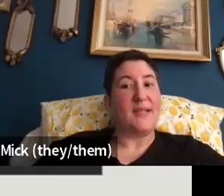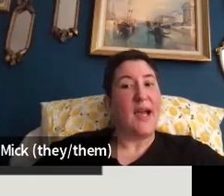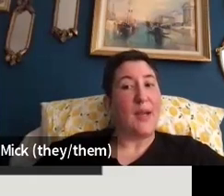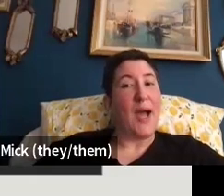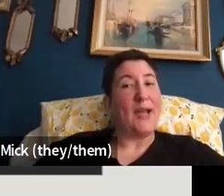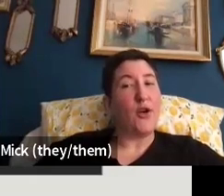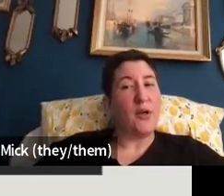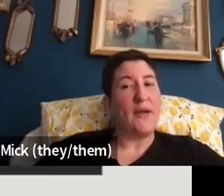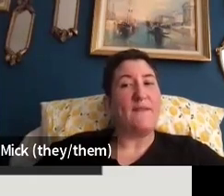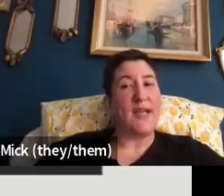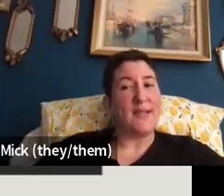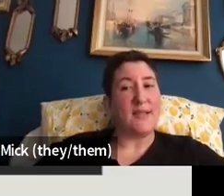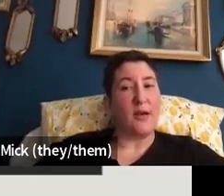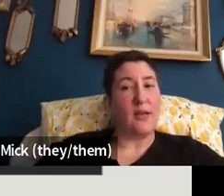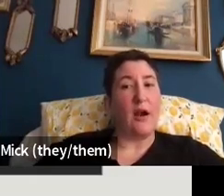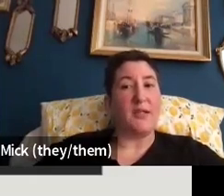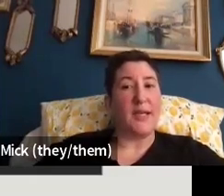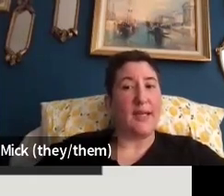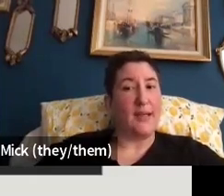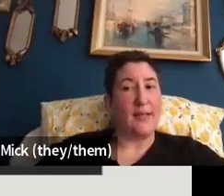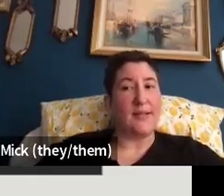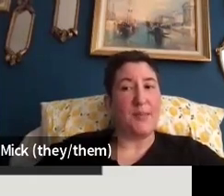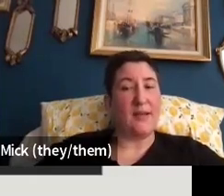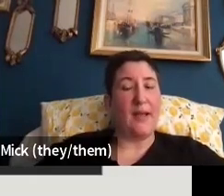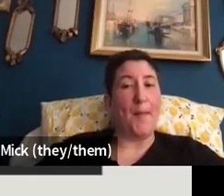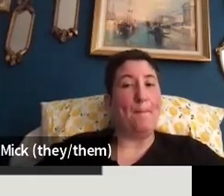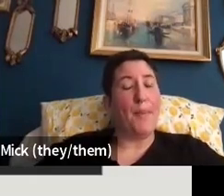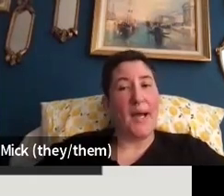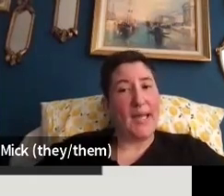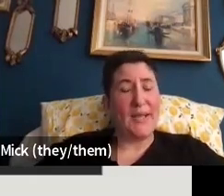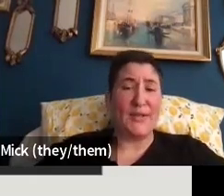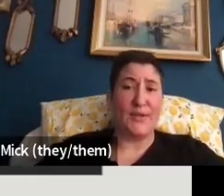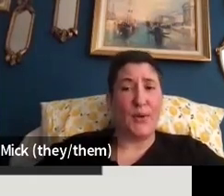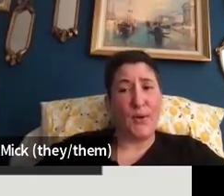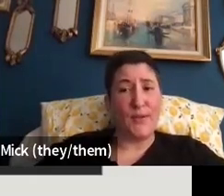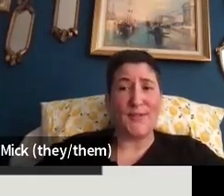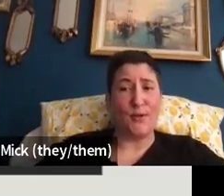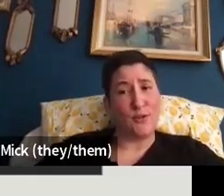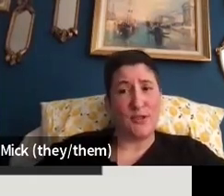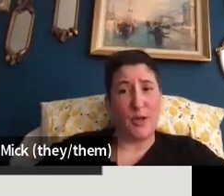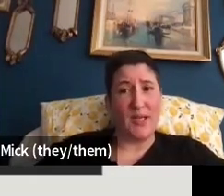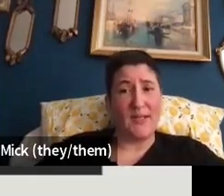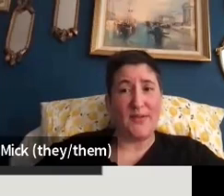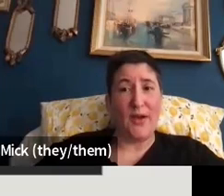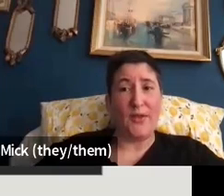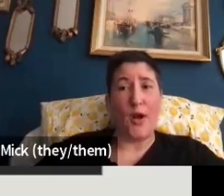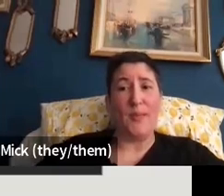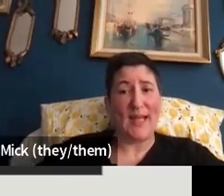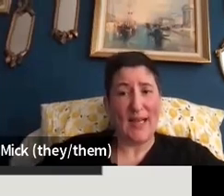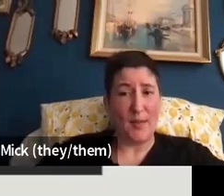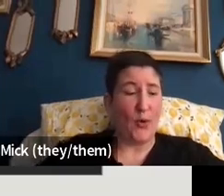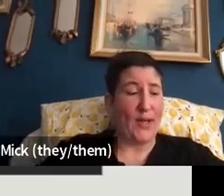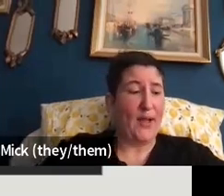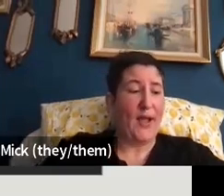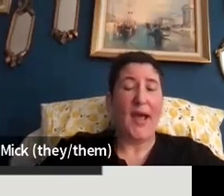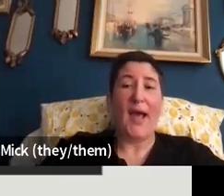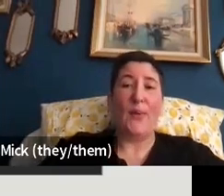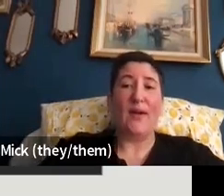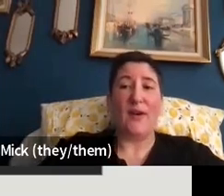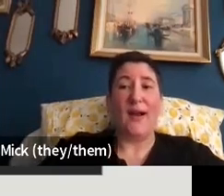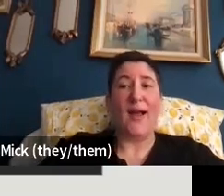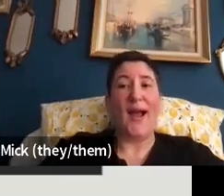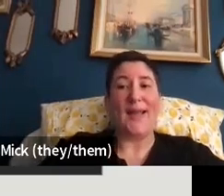disabled or caretaking or working multiple jobs to survive. There's a speech bubble pointing off panel that says it also leaves